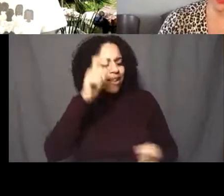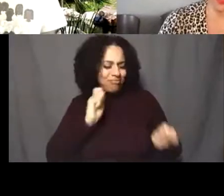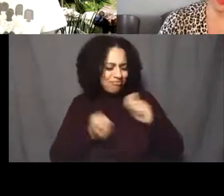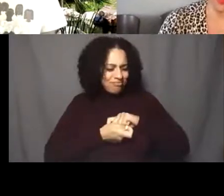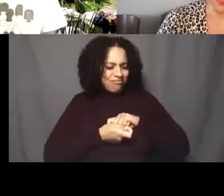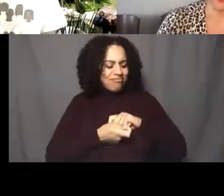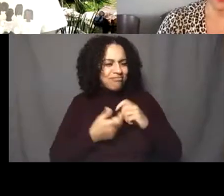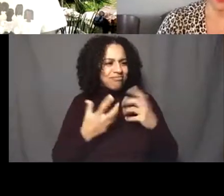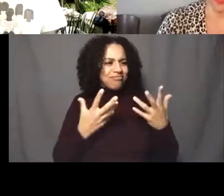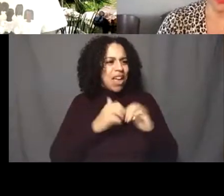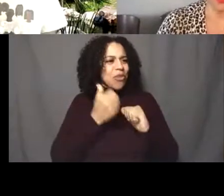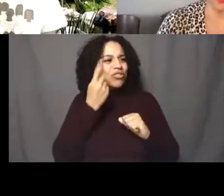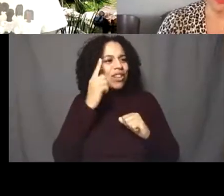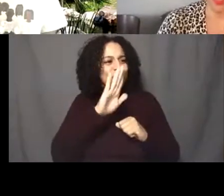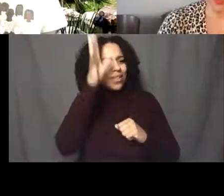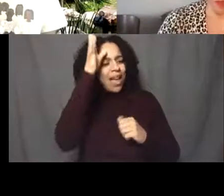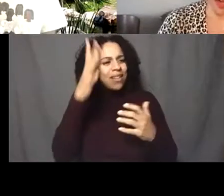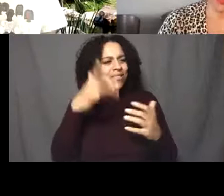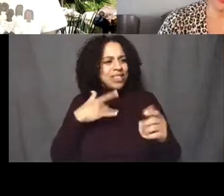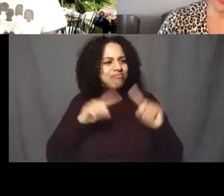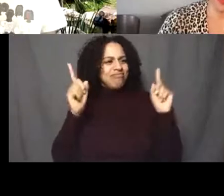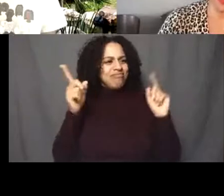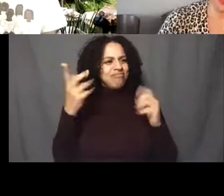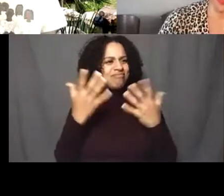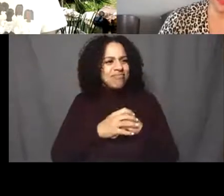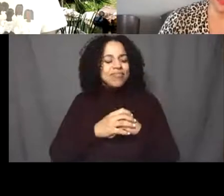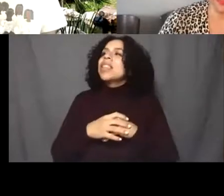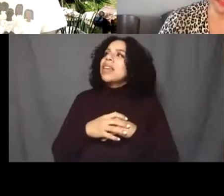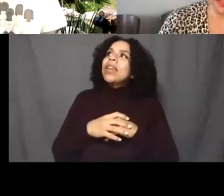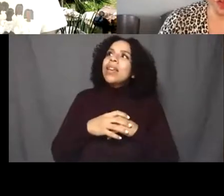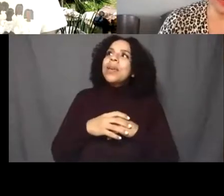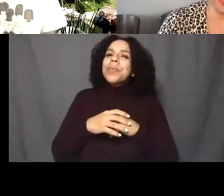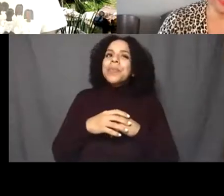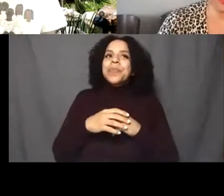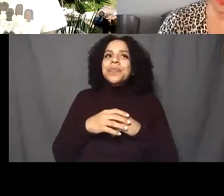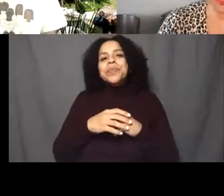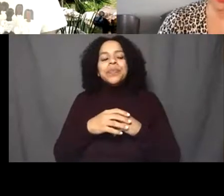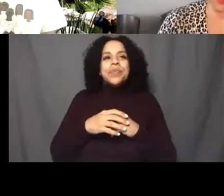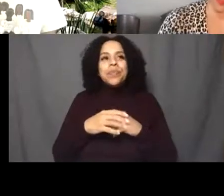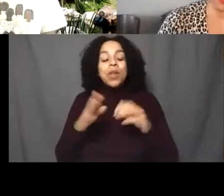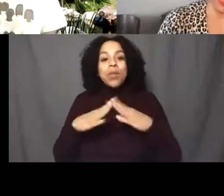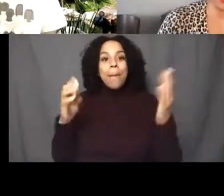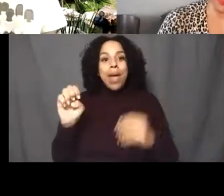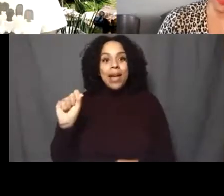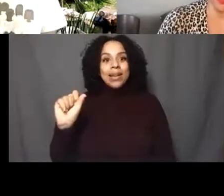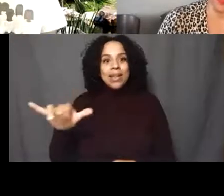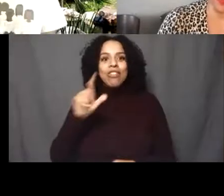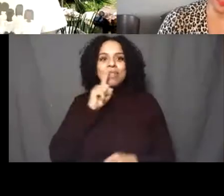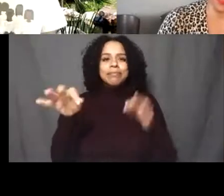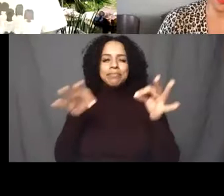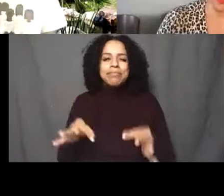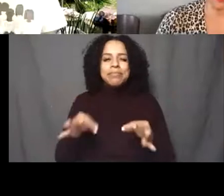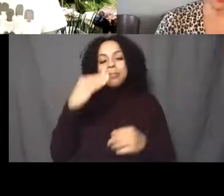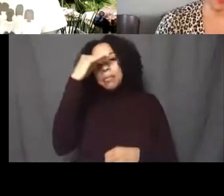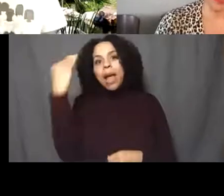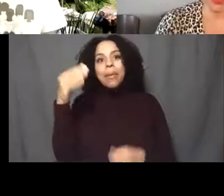ago, as I was researching this essay on democracy, and the opening essay really talks about how Black Americans have